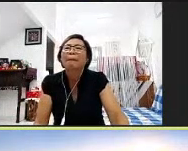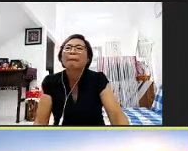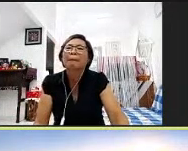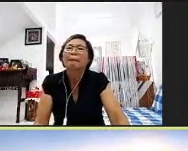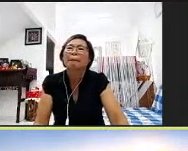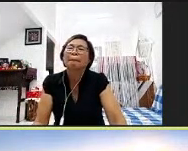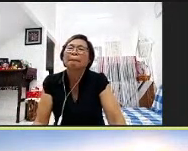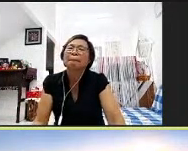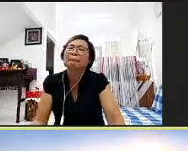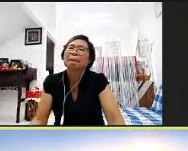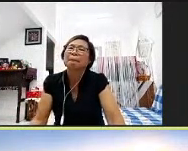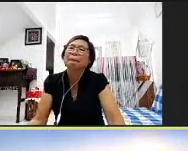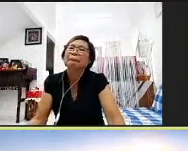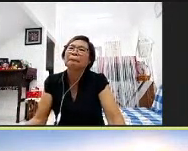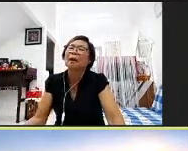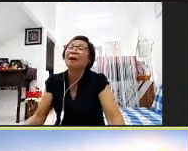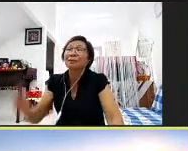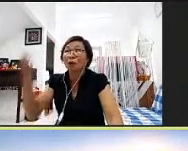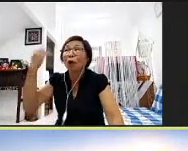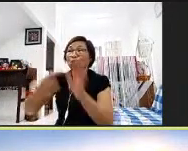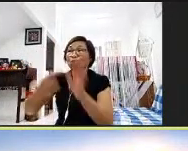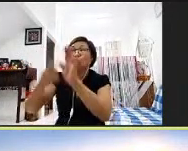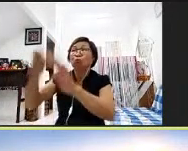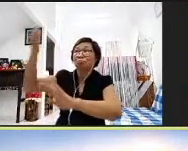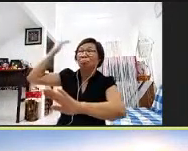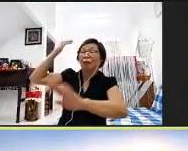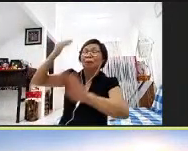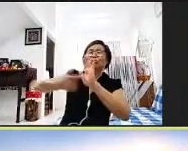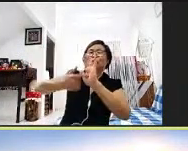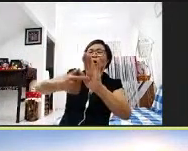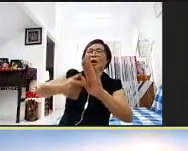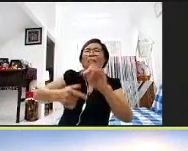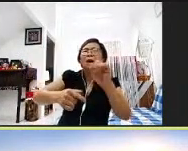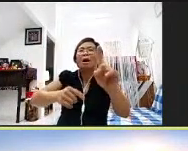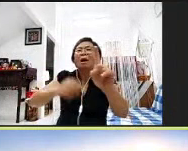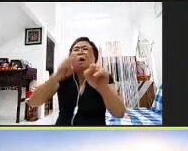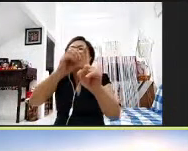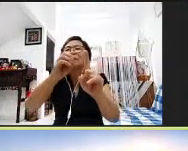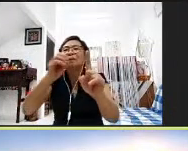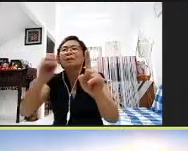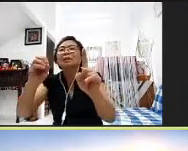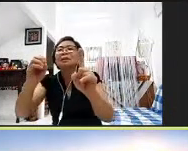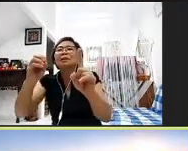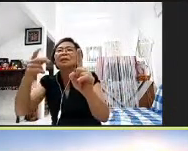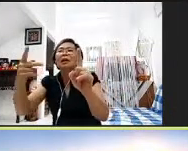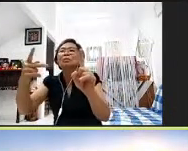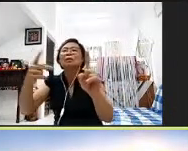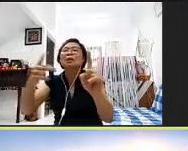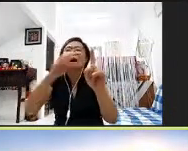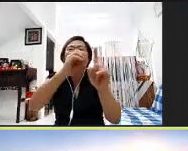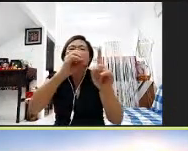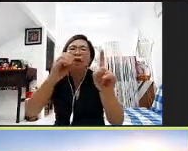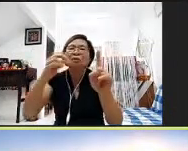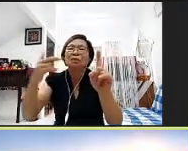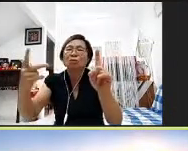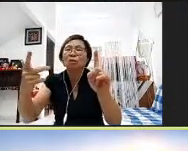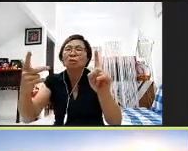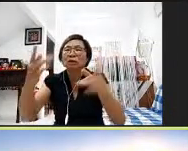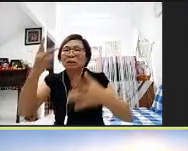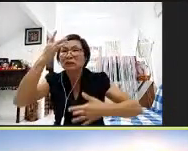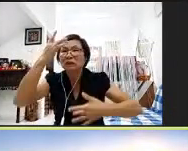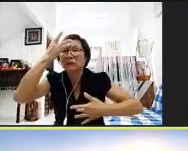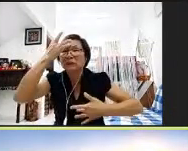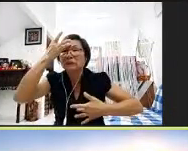So as I showed you all earlier, so about 100,000 Malaysians getting COVID-19